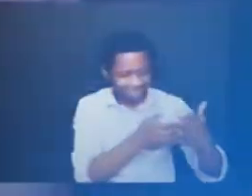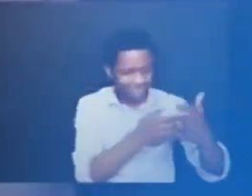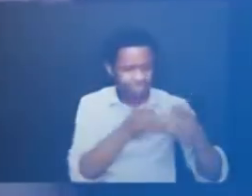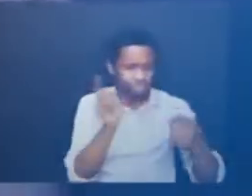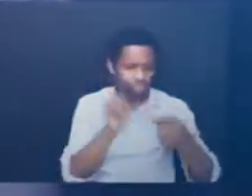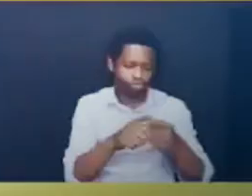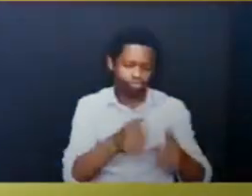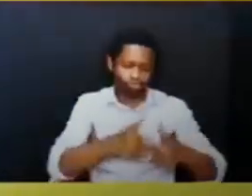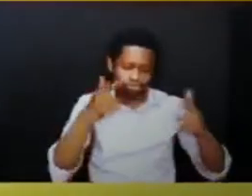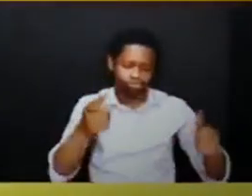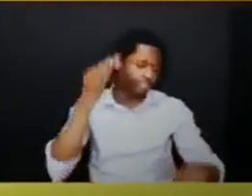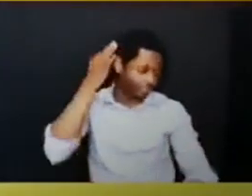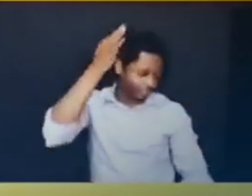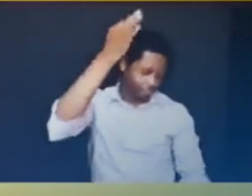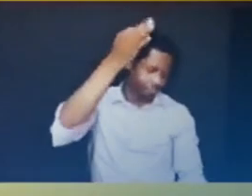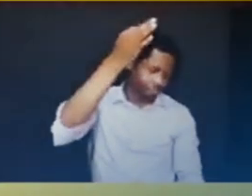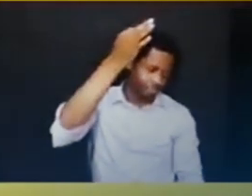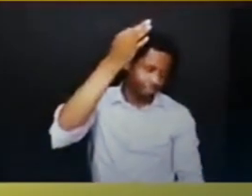future.